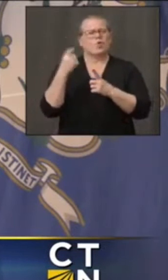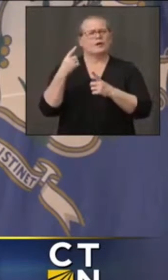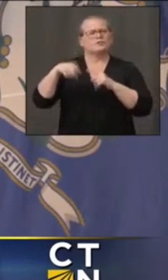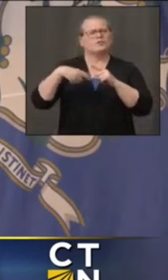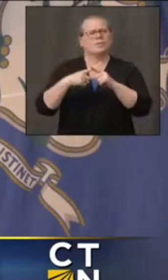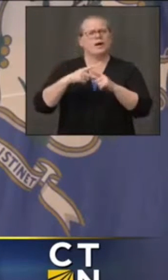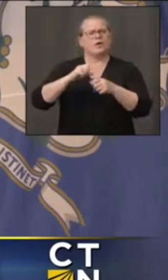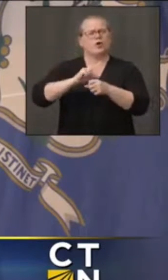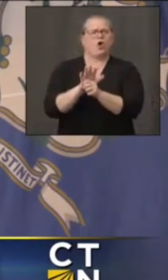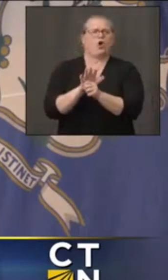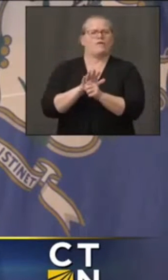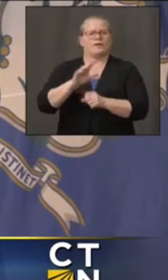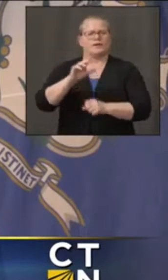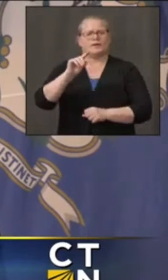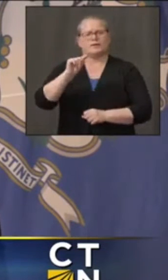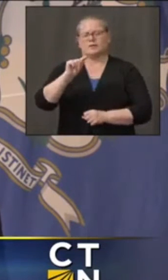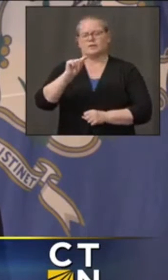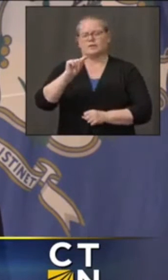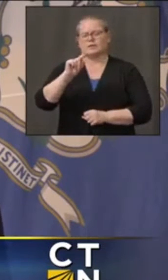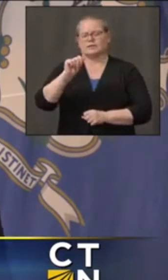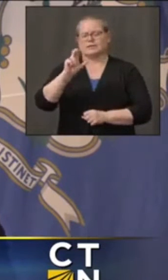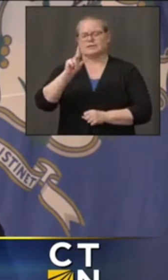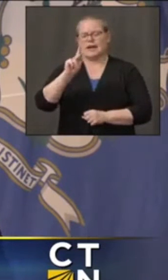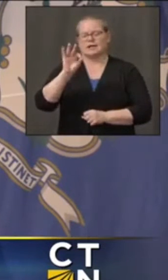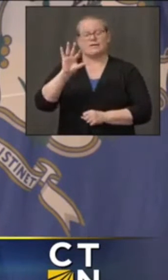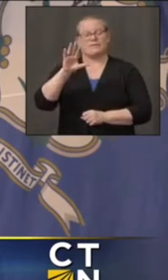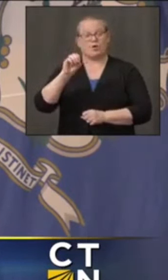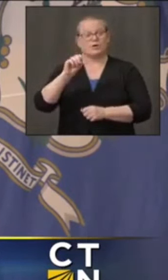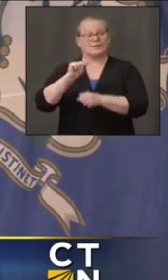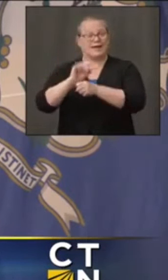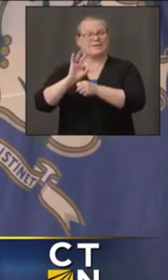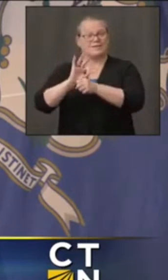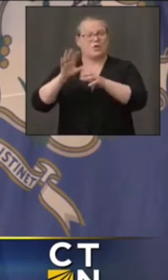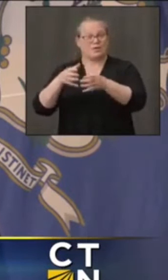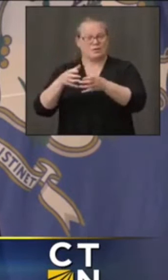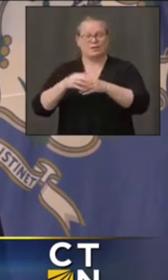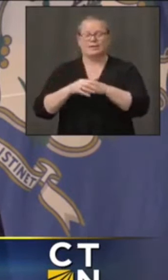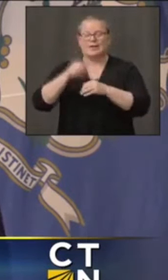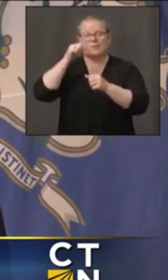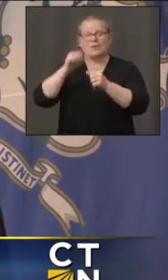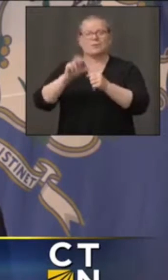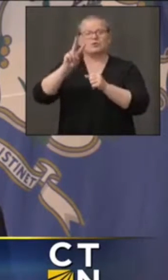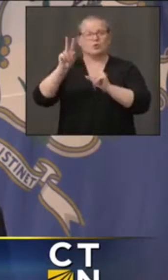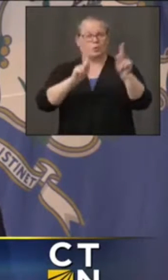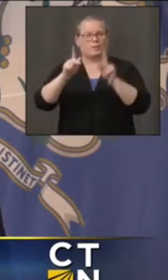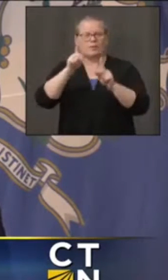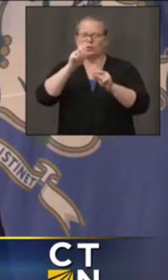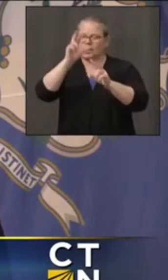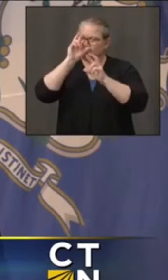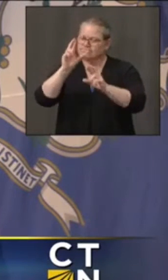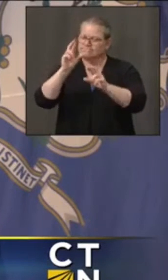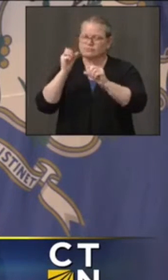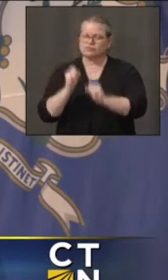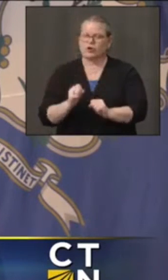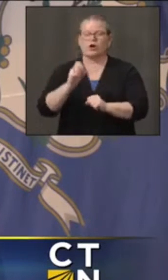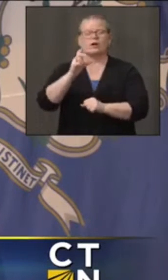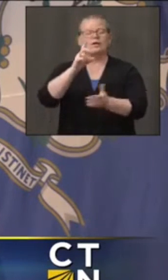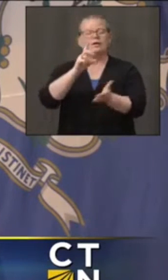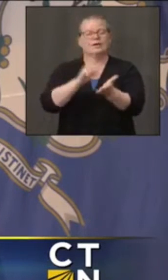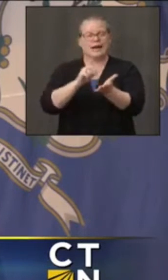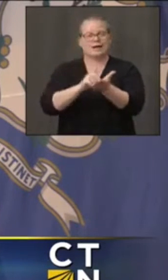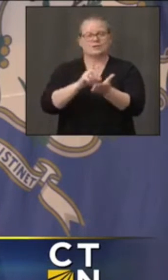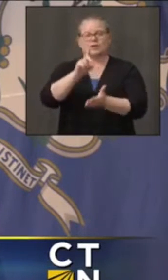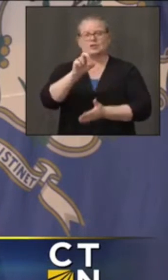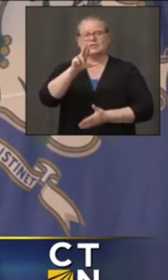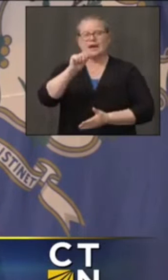just reminded me that 2 people that I really respected on that COVID task force was Dr. Deborah Birx. She was here last